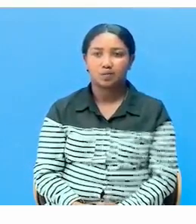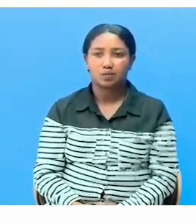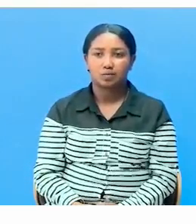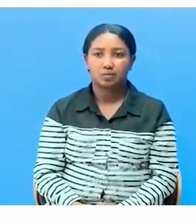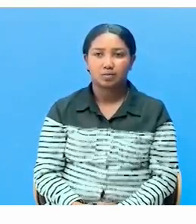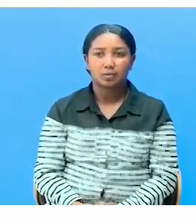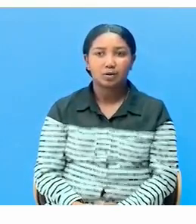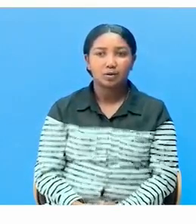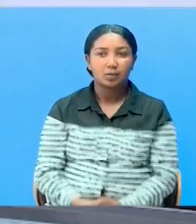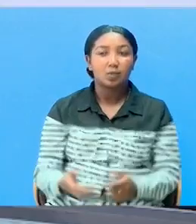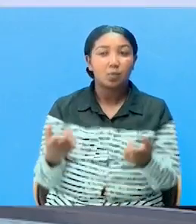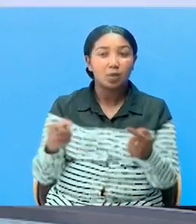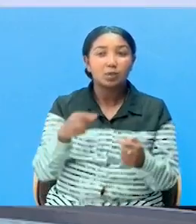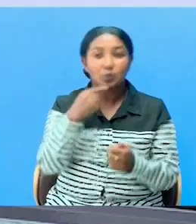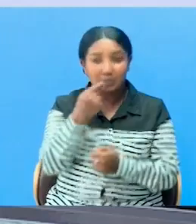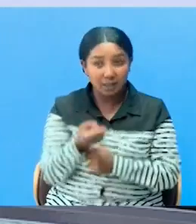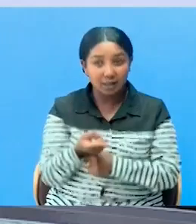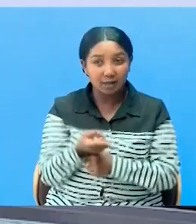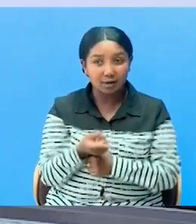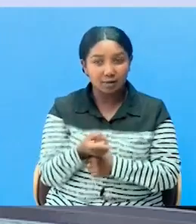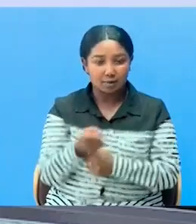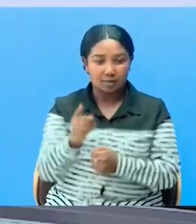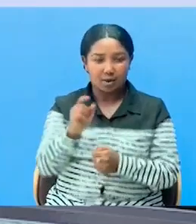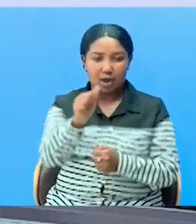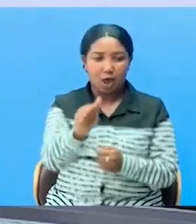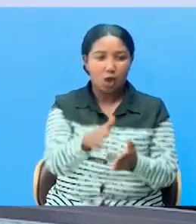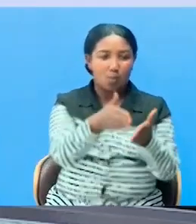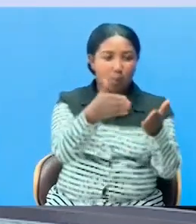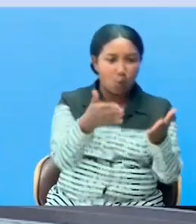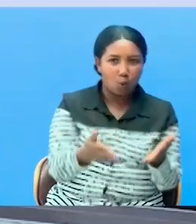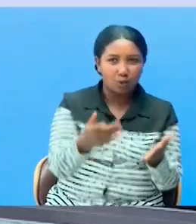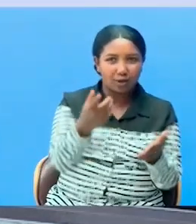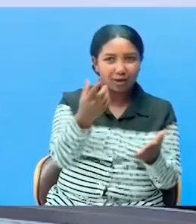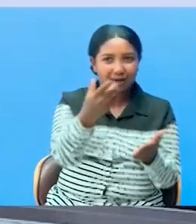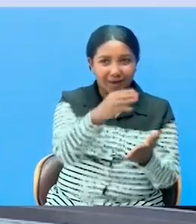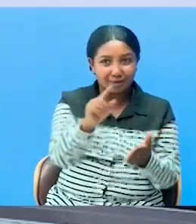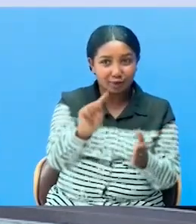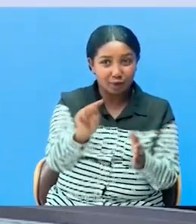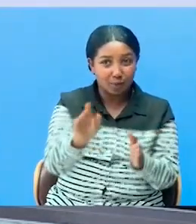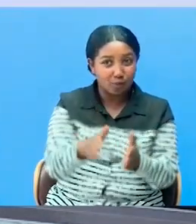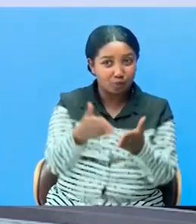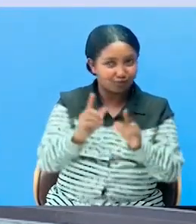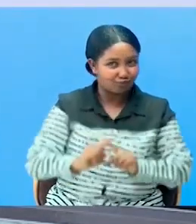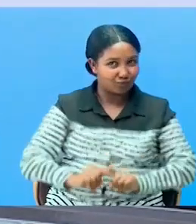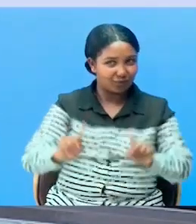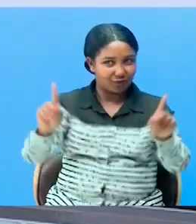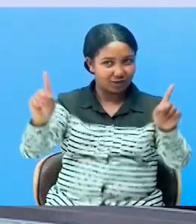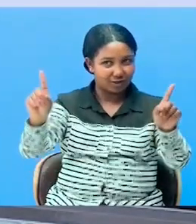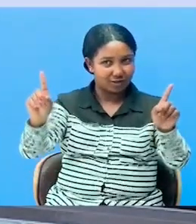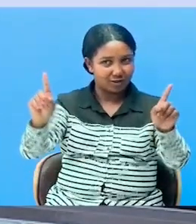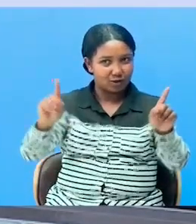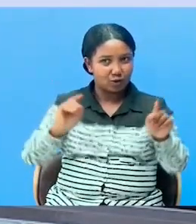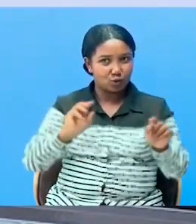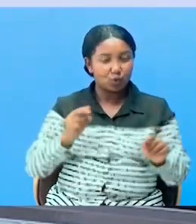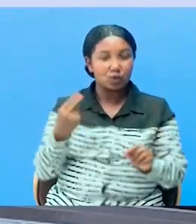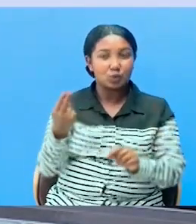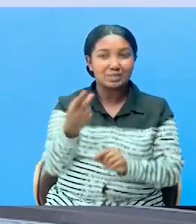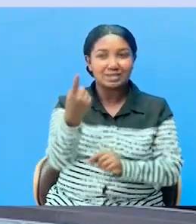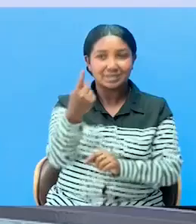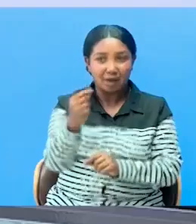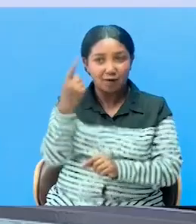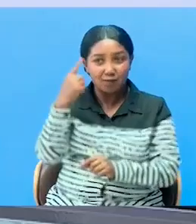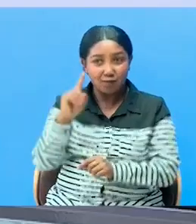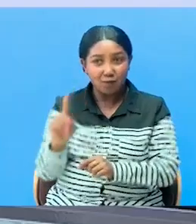By the way, when you say a book and the book, it is different because we use definite articles they